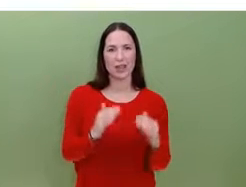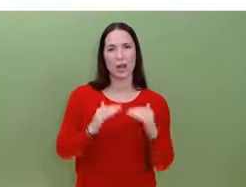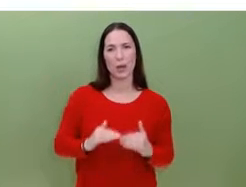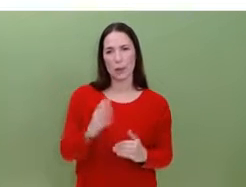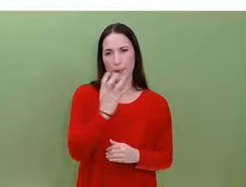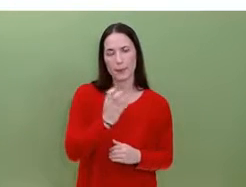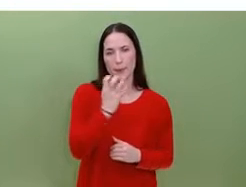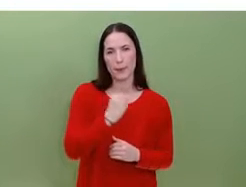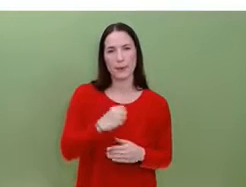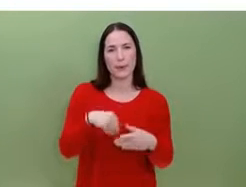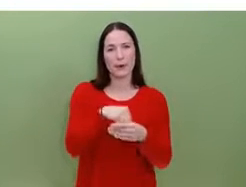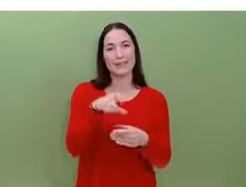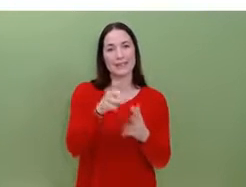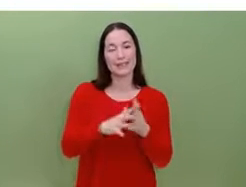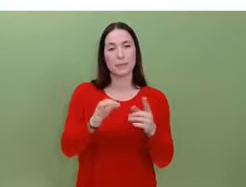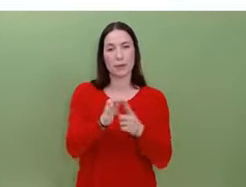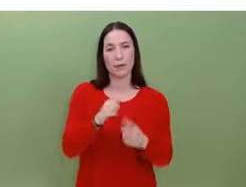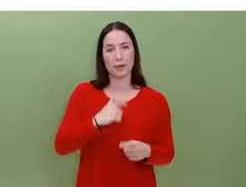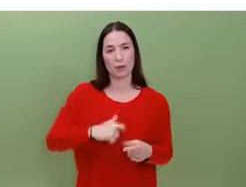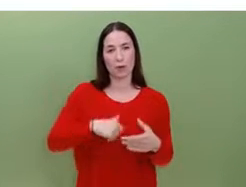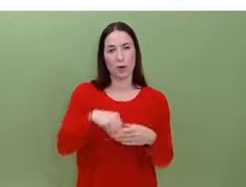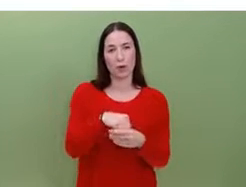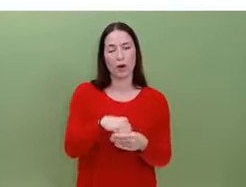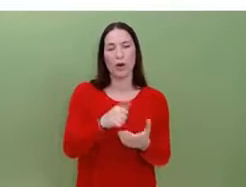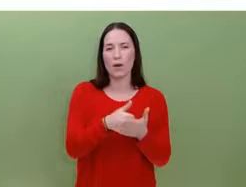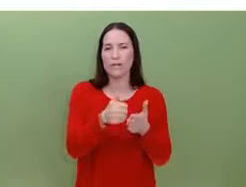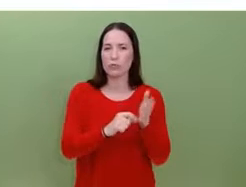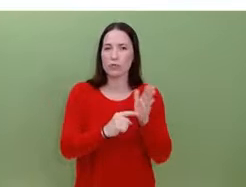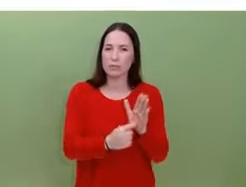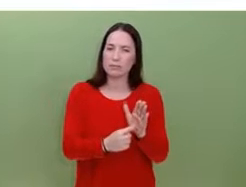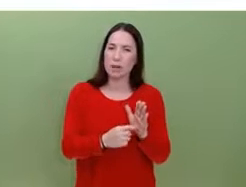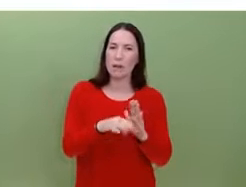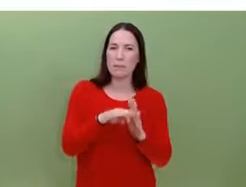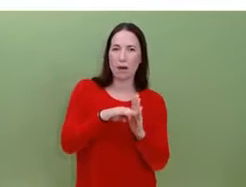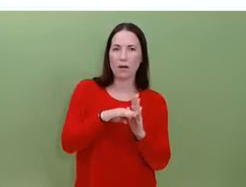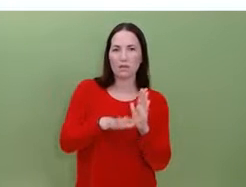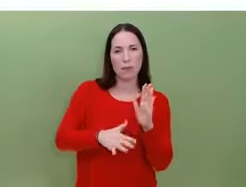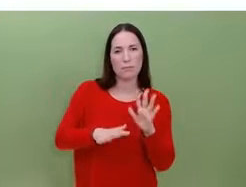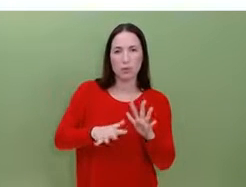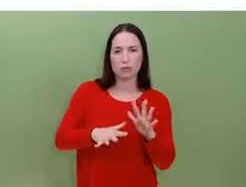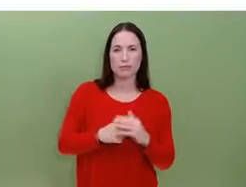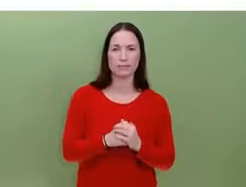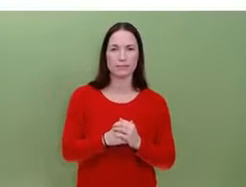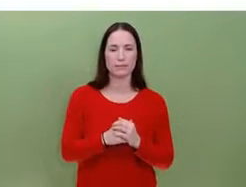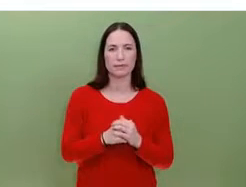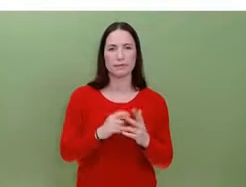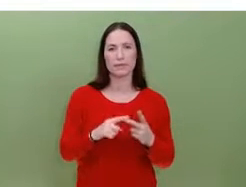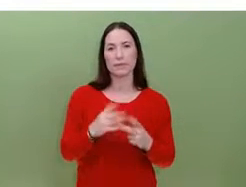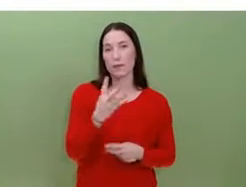and often the presentations are mild to moderate. Just over 40%